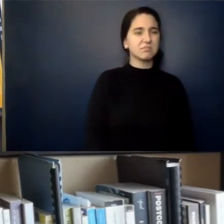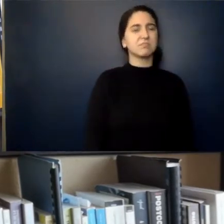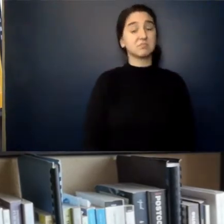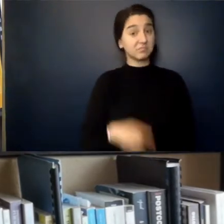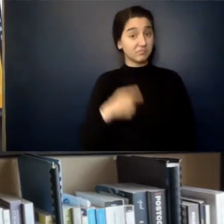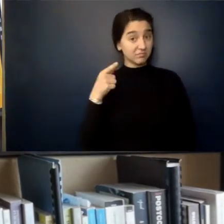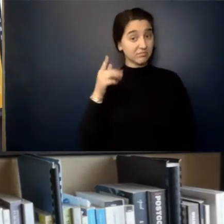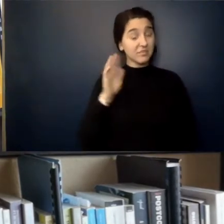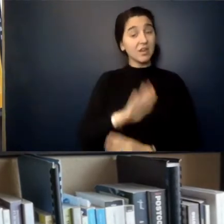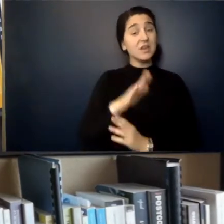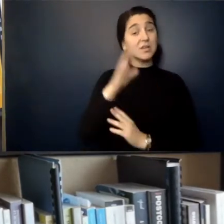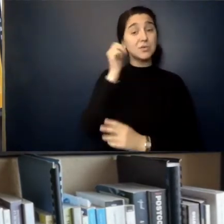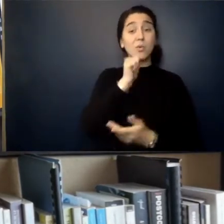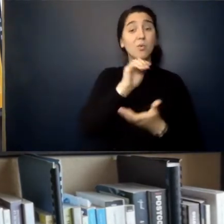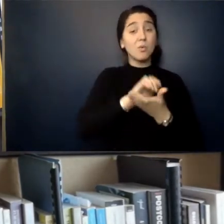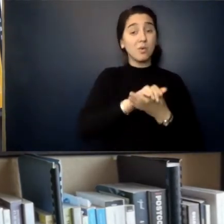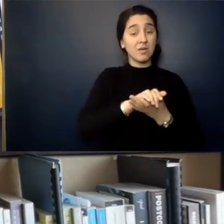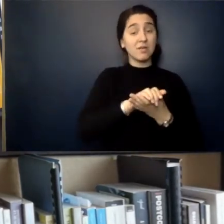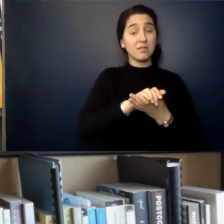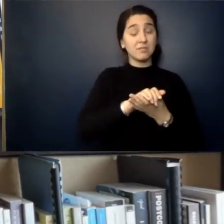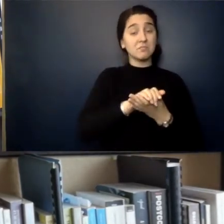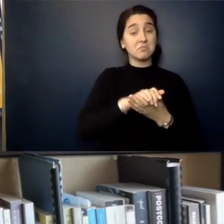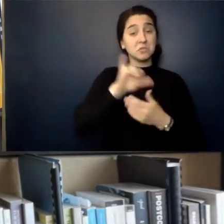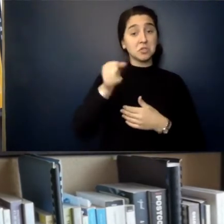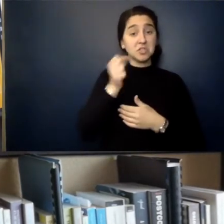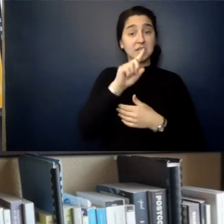It doesn't have a price.